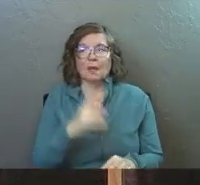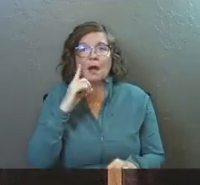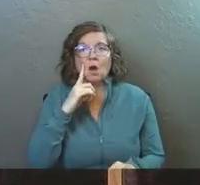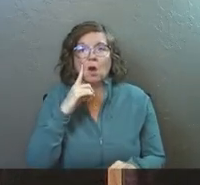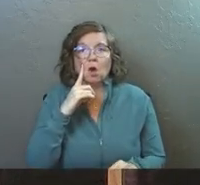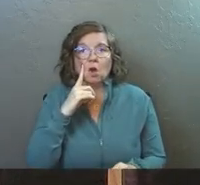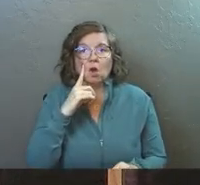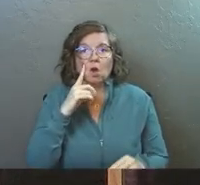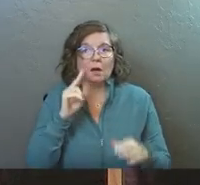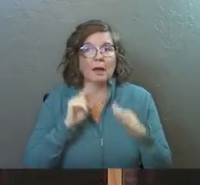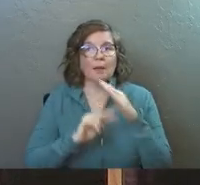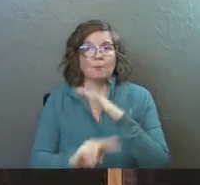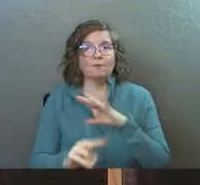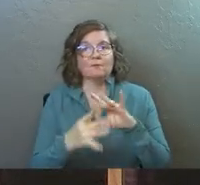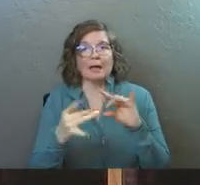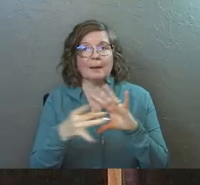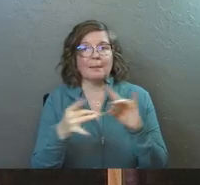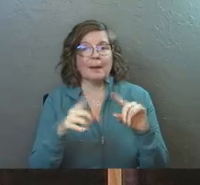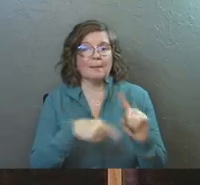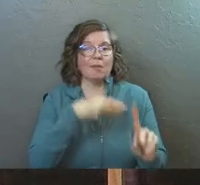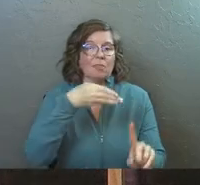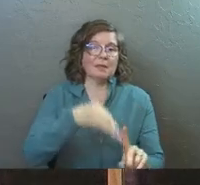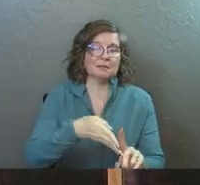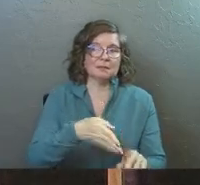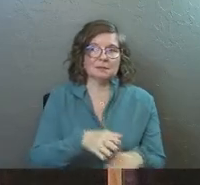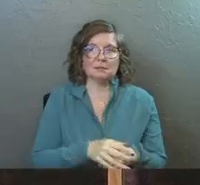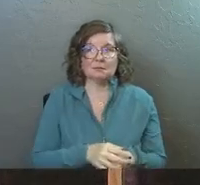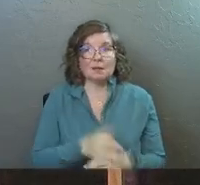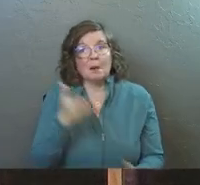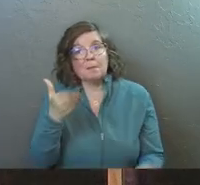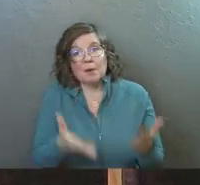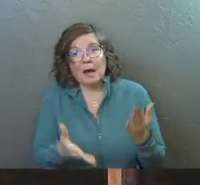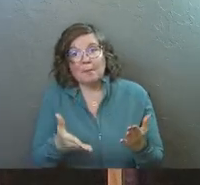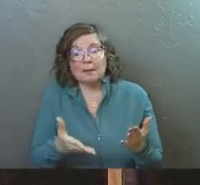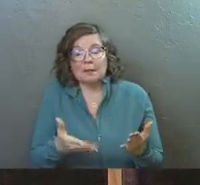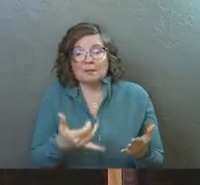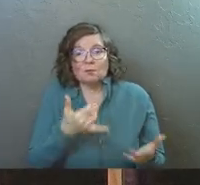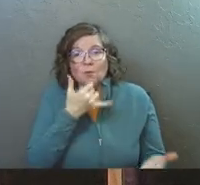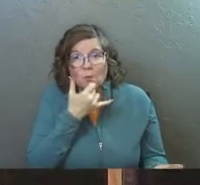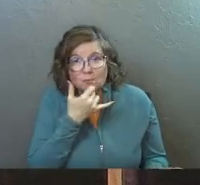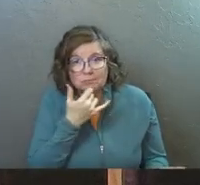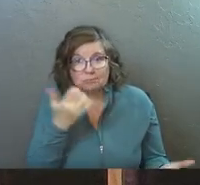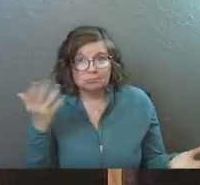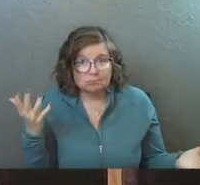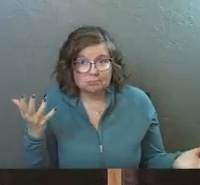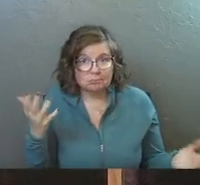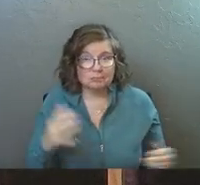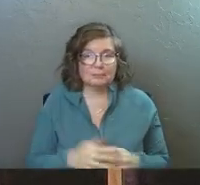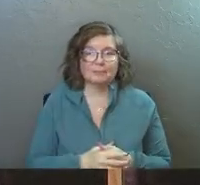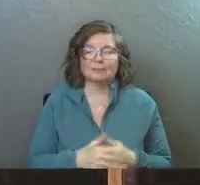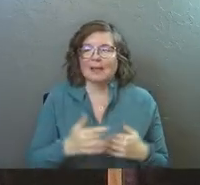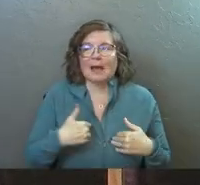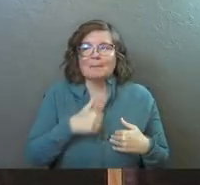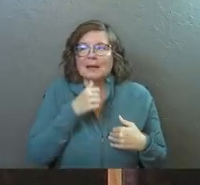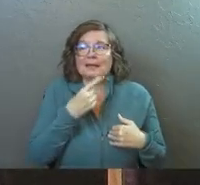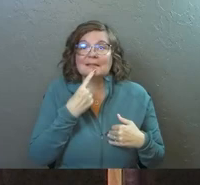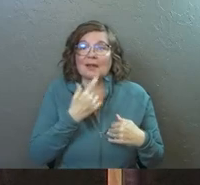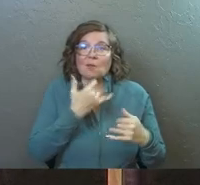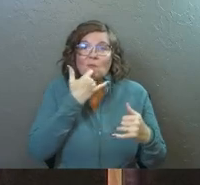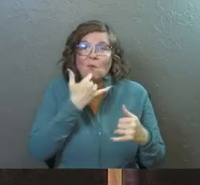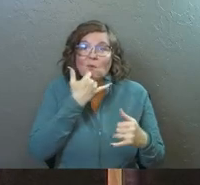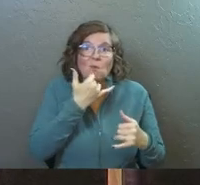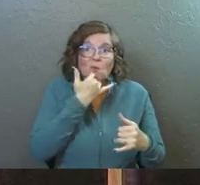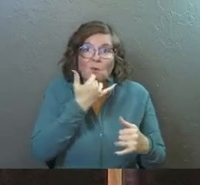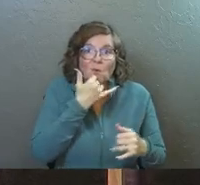I heard a prophetic message about thus and so. Probably a foul on the play. I'm not saying that they're